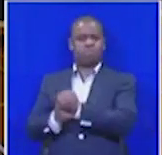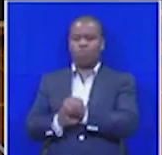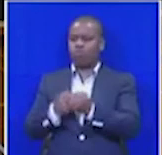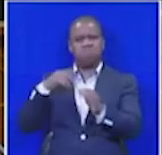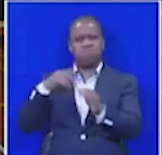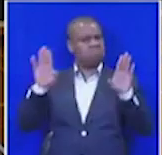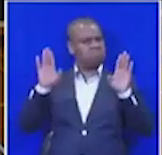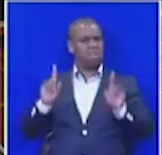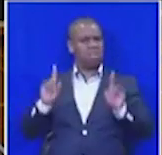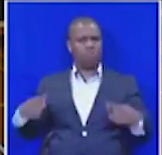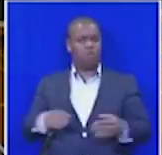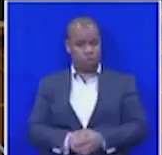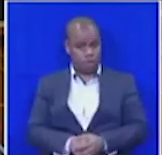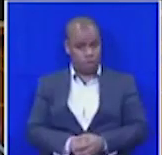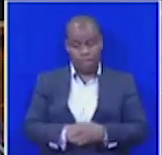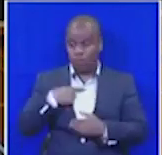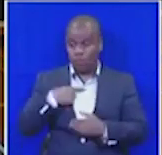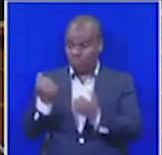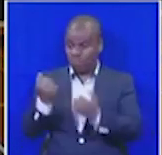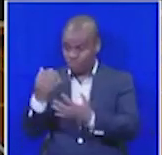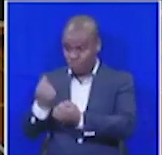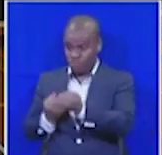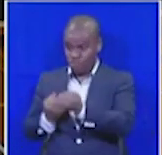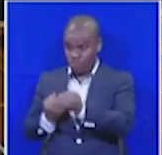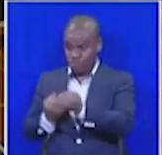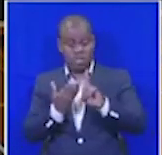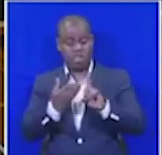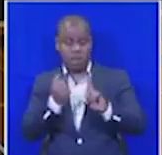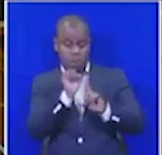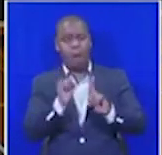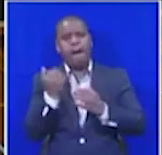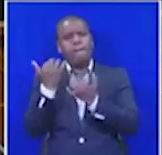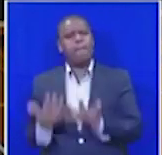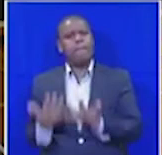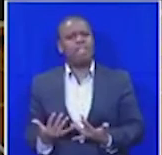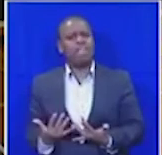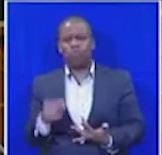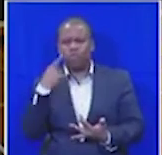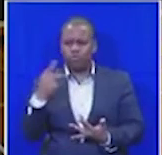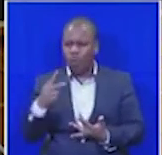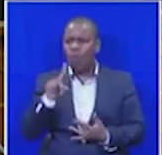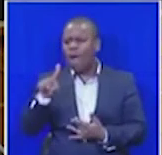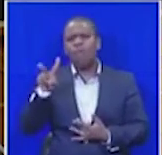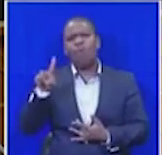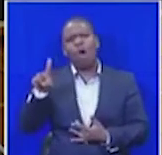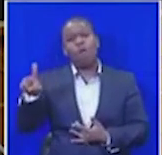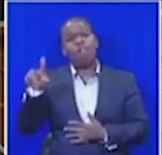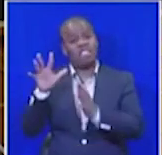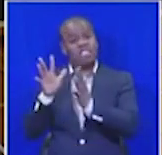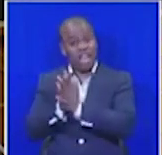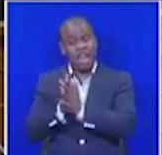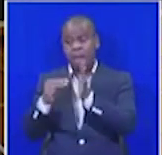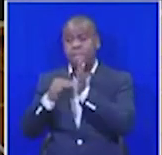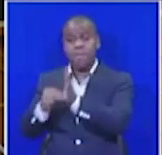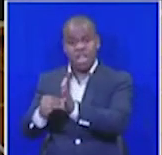this issue. We cannot support a presidency budget that saw 110 million rands wasted on